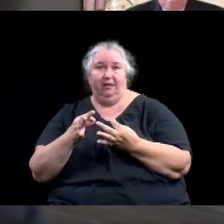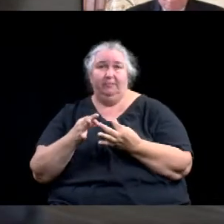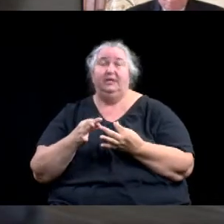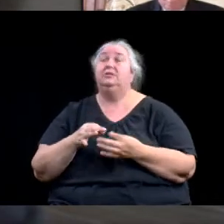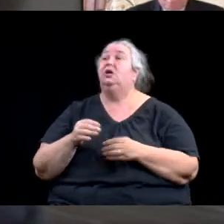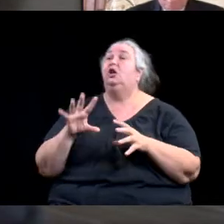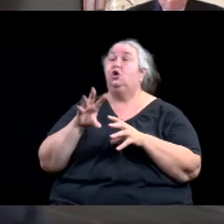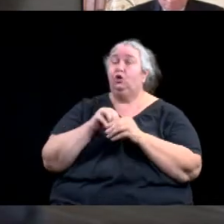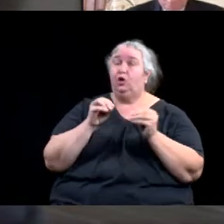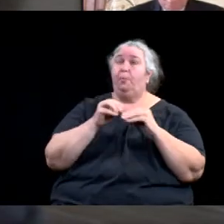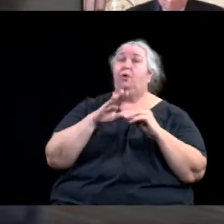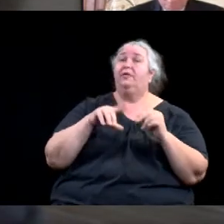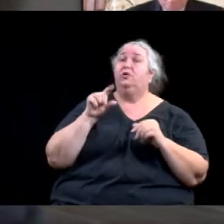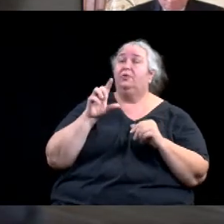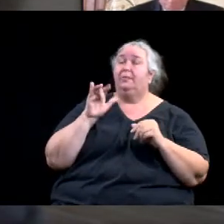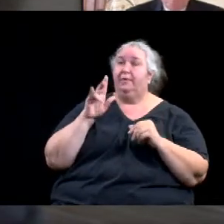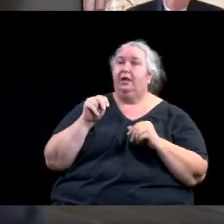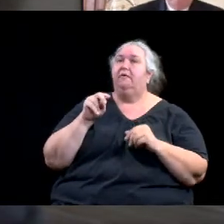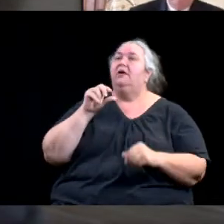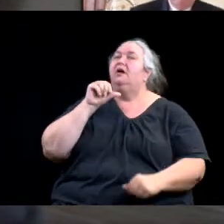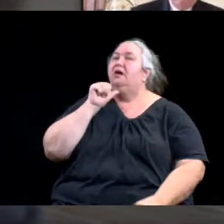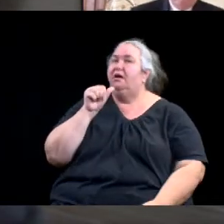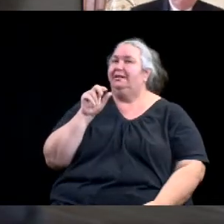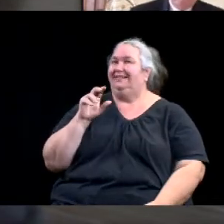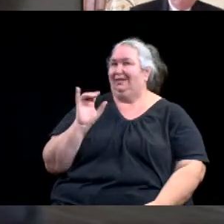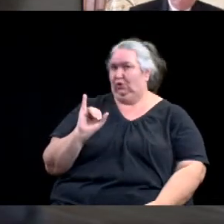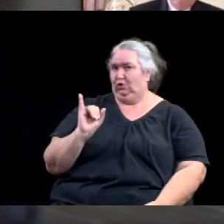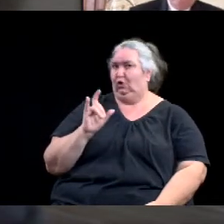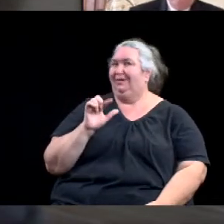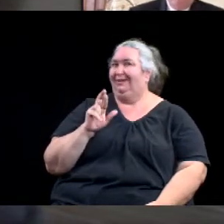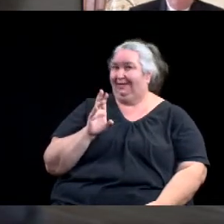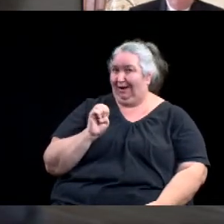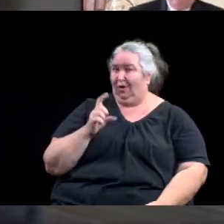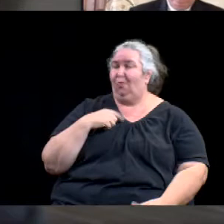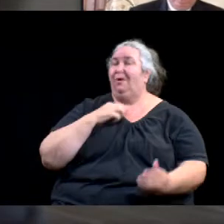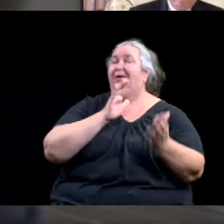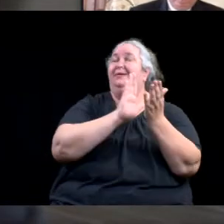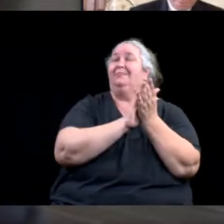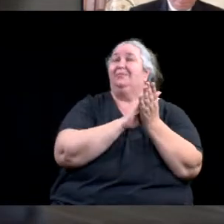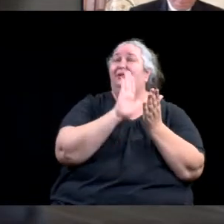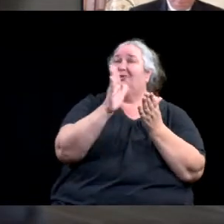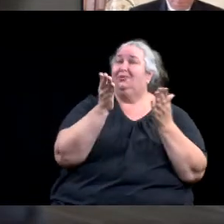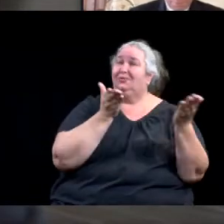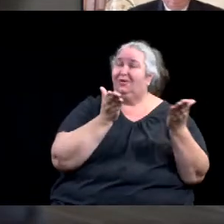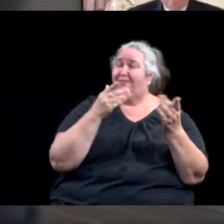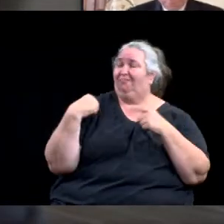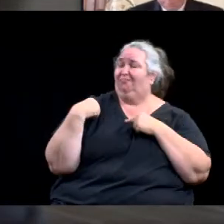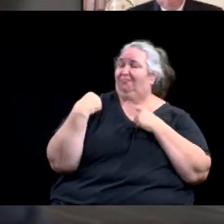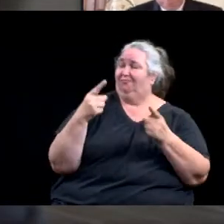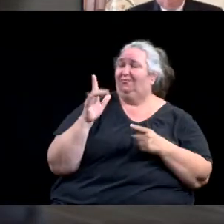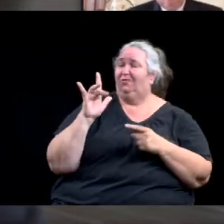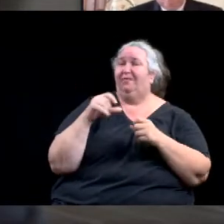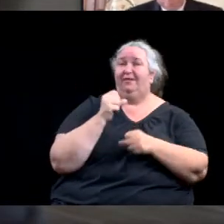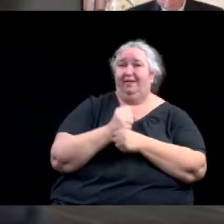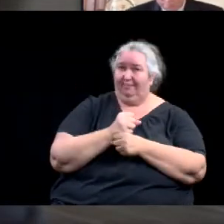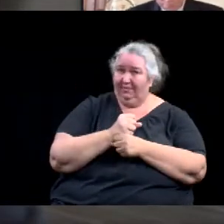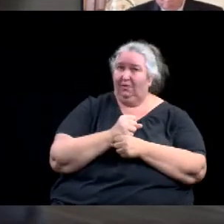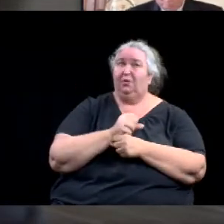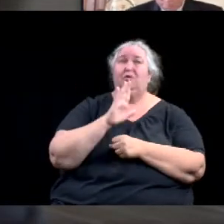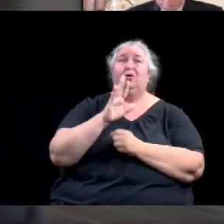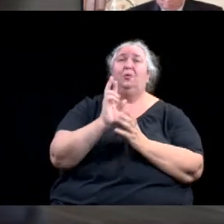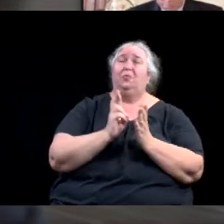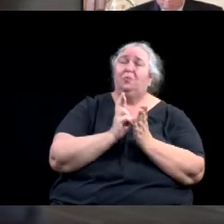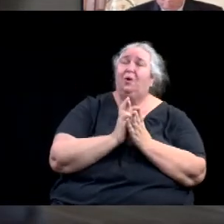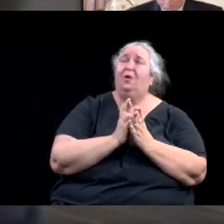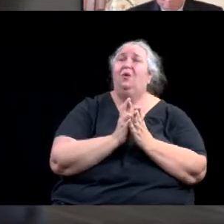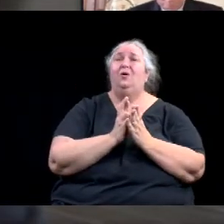and commend their role as a pillar of compassionate end-of-life care services for the citizens of Waco. In